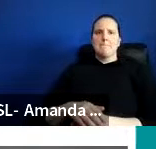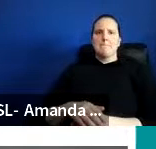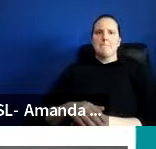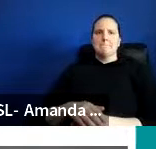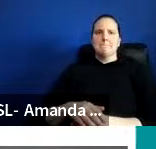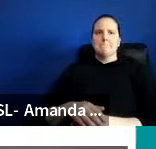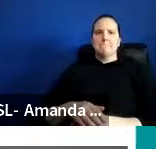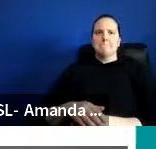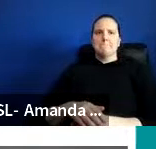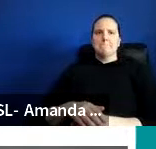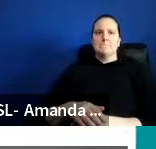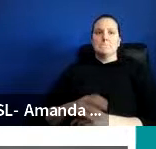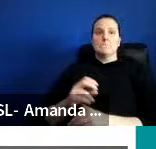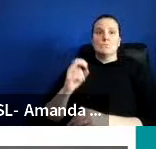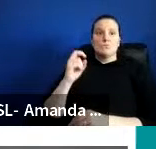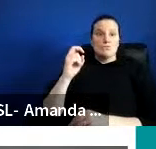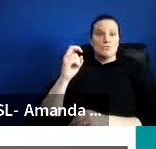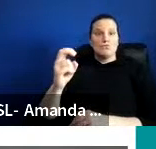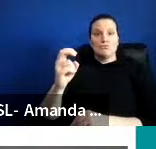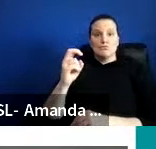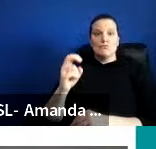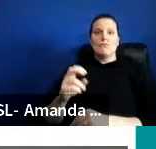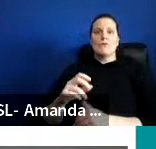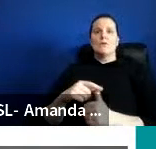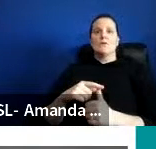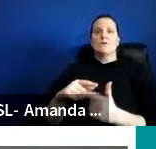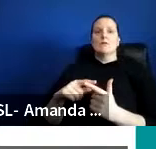transit, the catenary